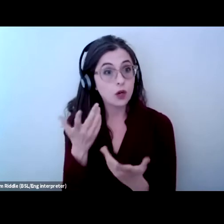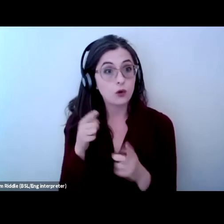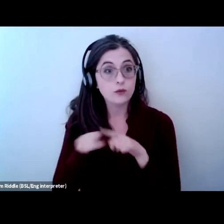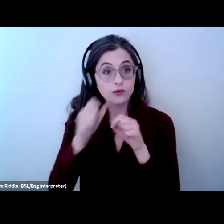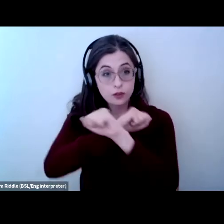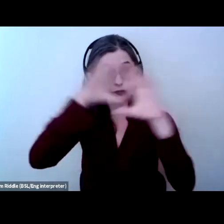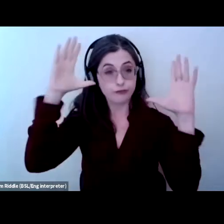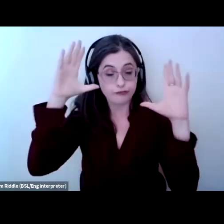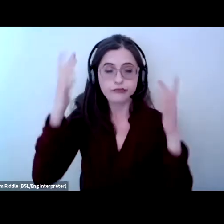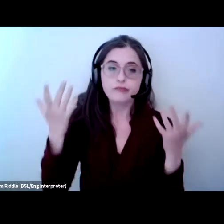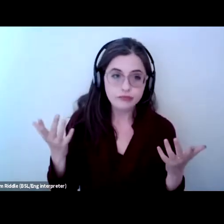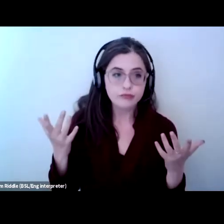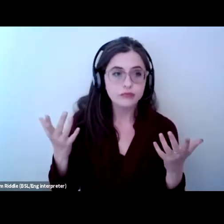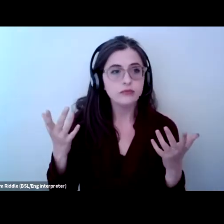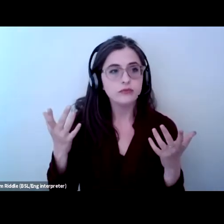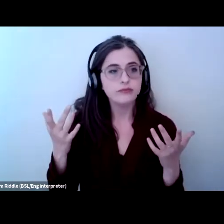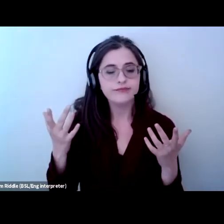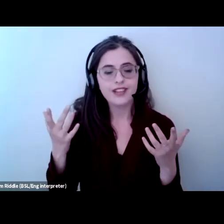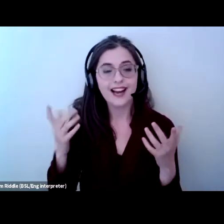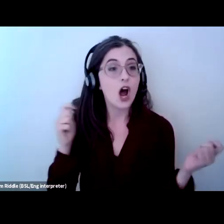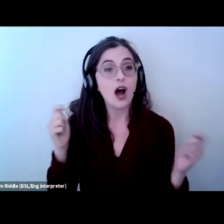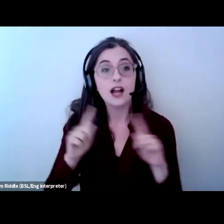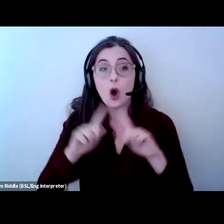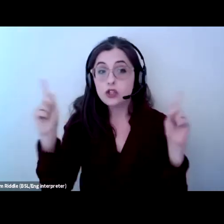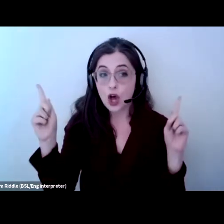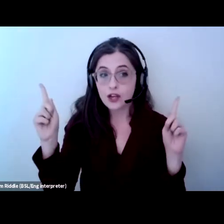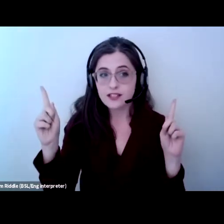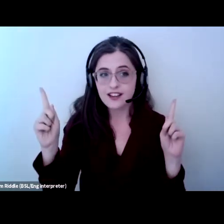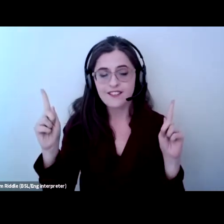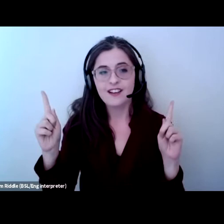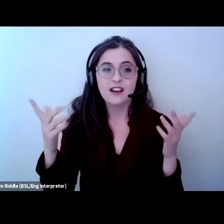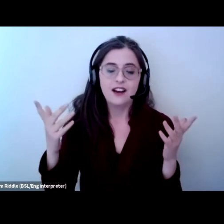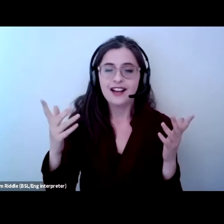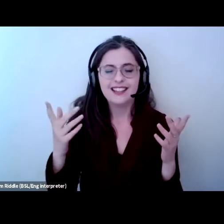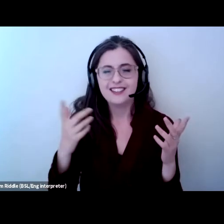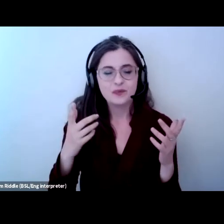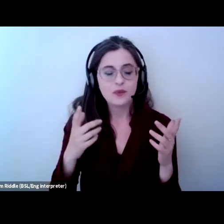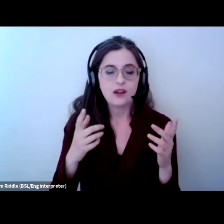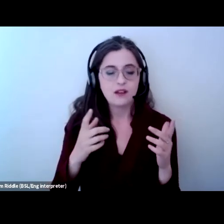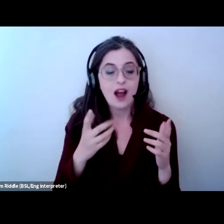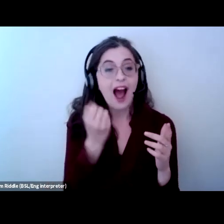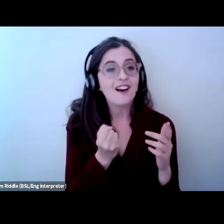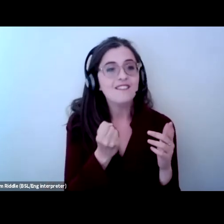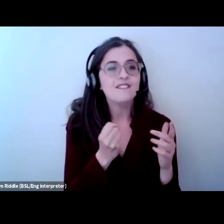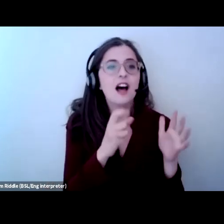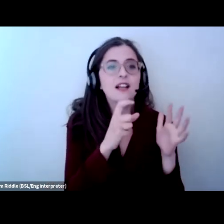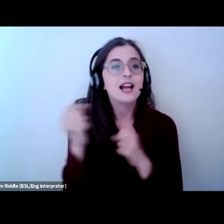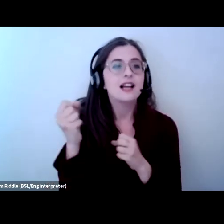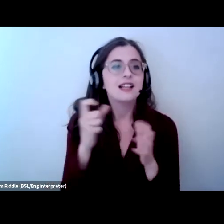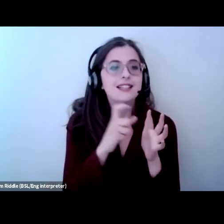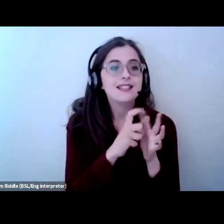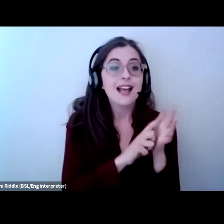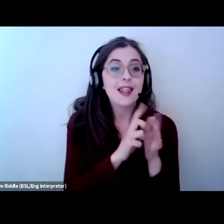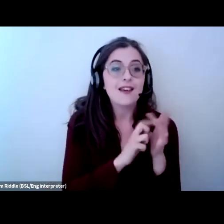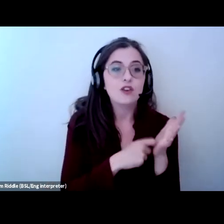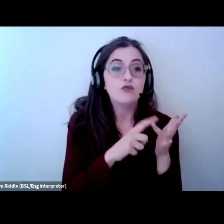imagine, what an alternative to Deliveroo and Uber would be, how would that impact